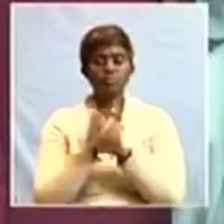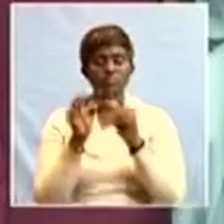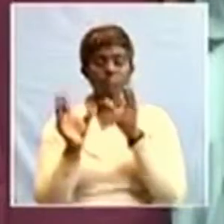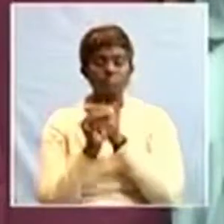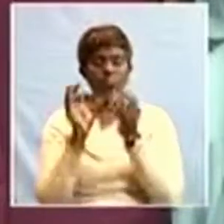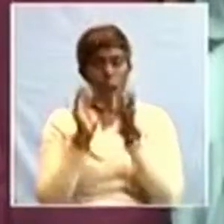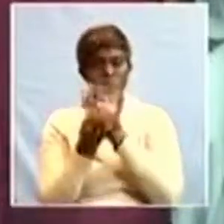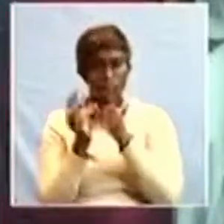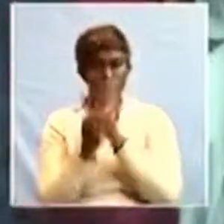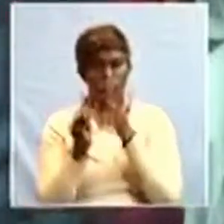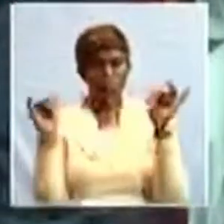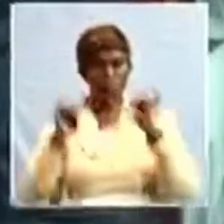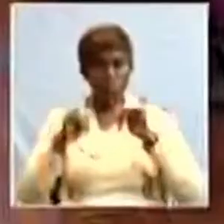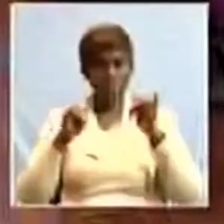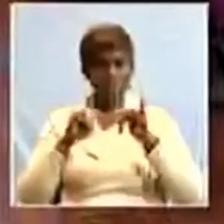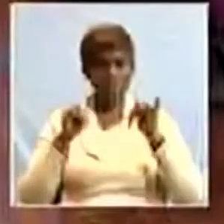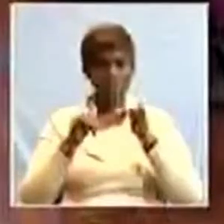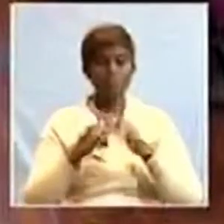Misfiled. Yes, Chair.